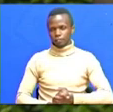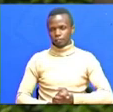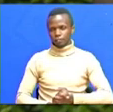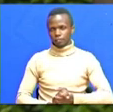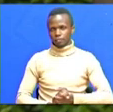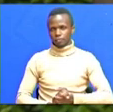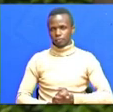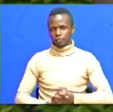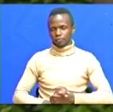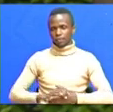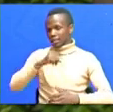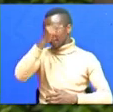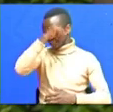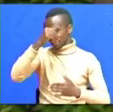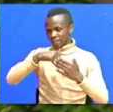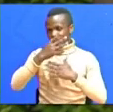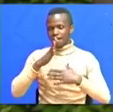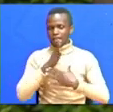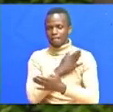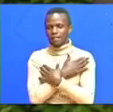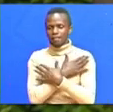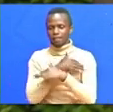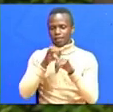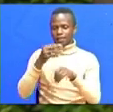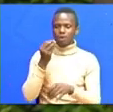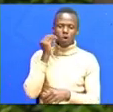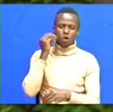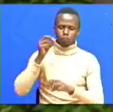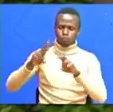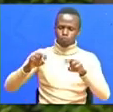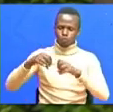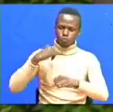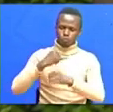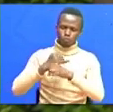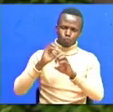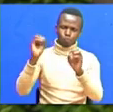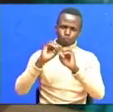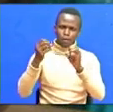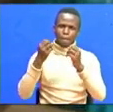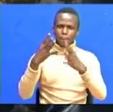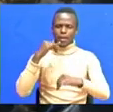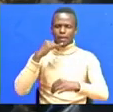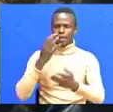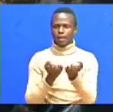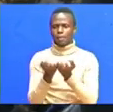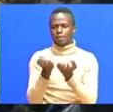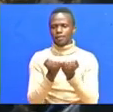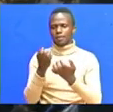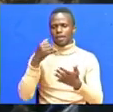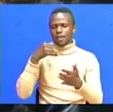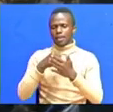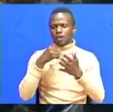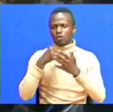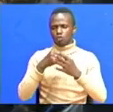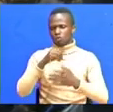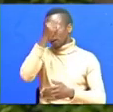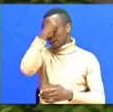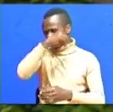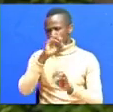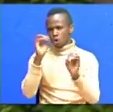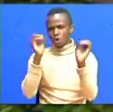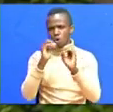After my degree, my friends and I stayed home searching for jobs. But many businesses were not recruiting fresh graduates. Not